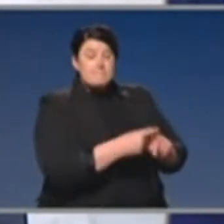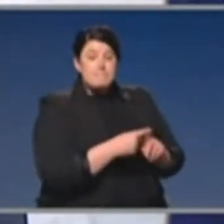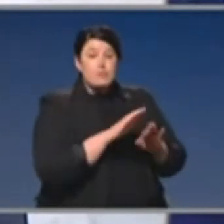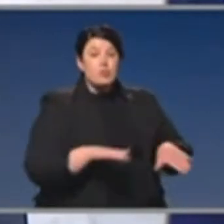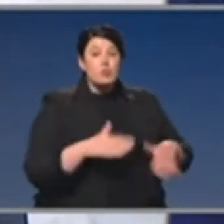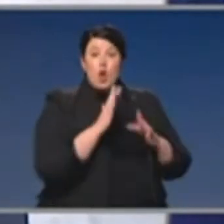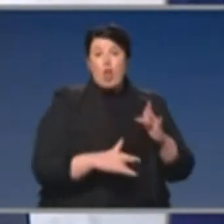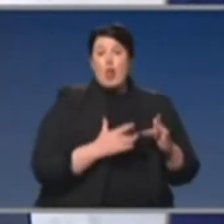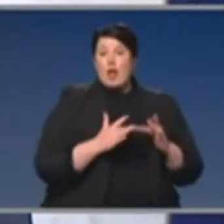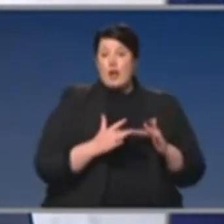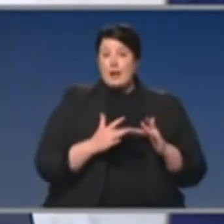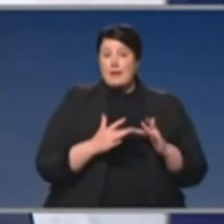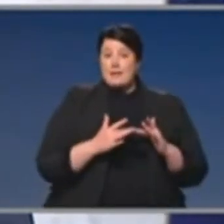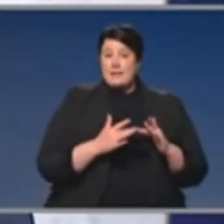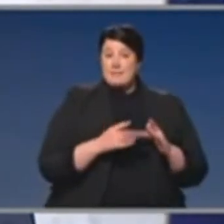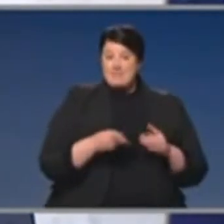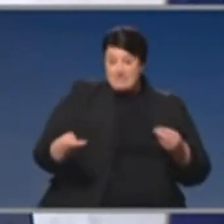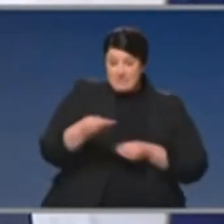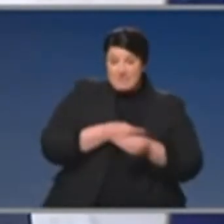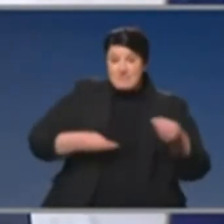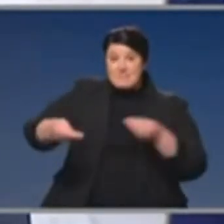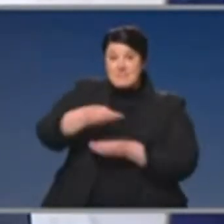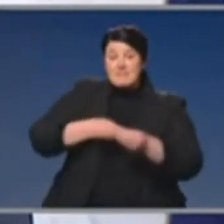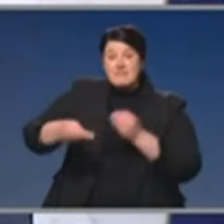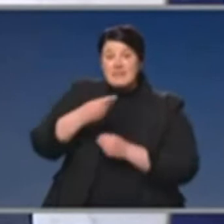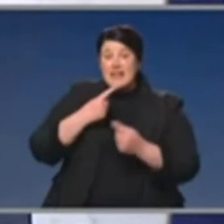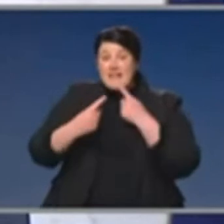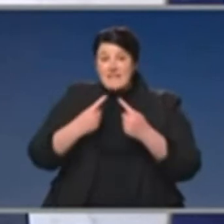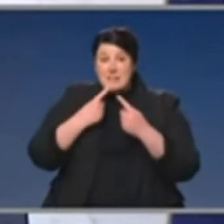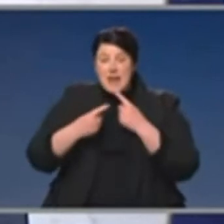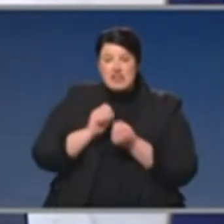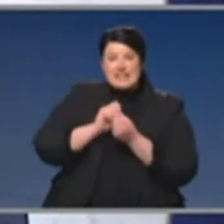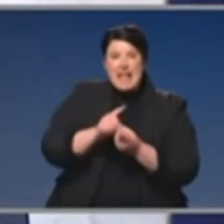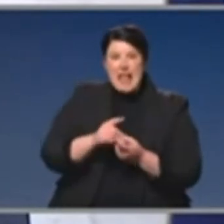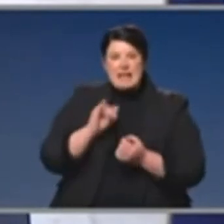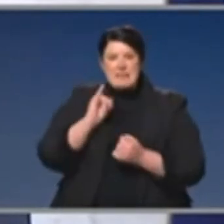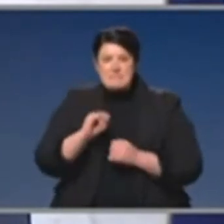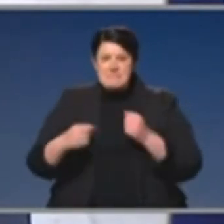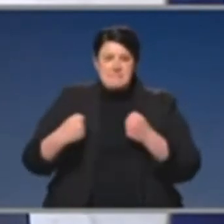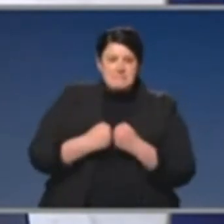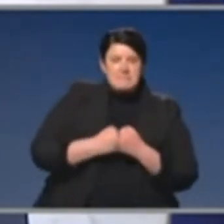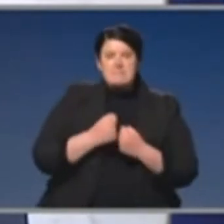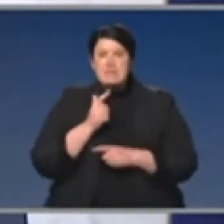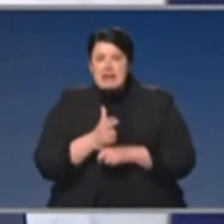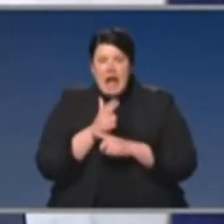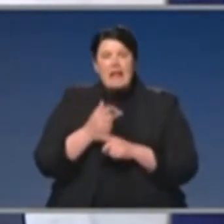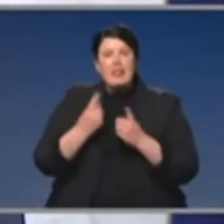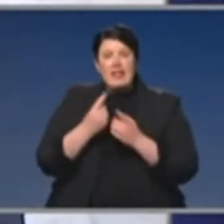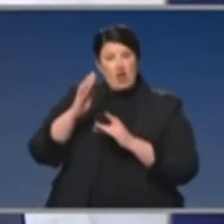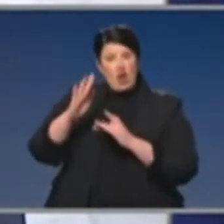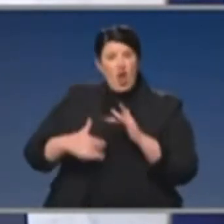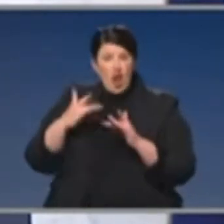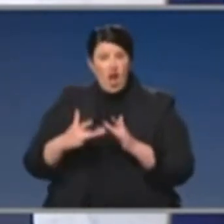And terrorists are swapping information, people are trading gun parts on the dark web, and it cannot be a lawless space. And so this